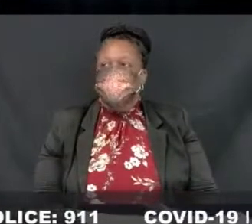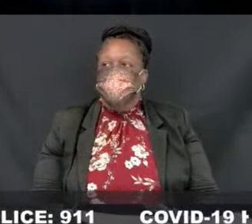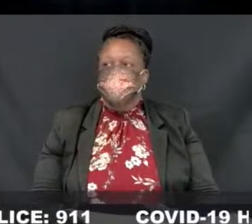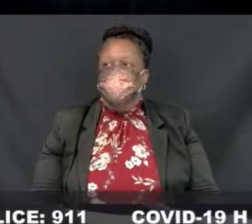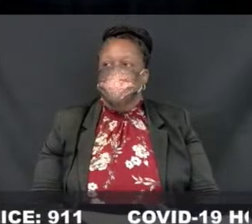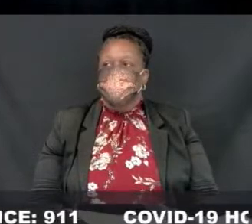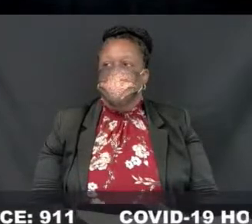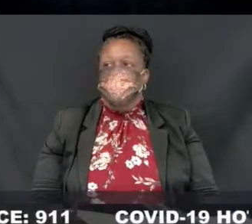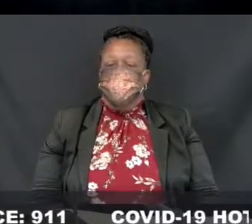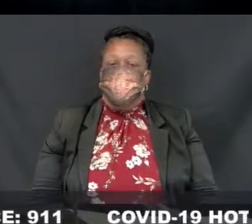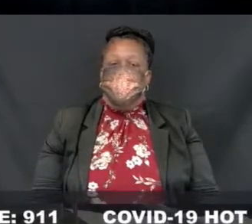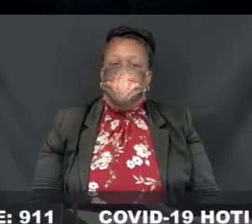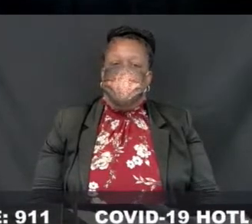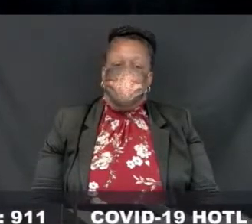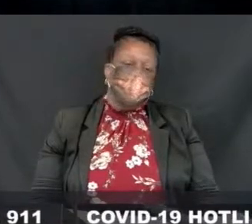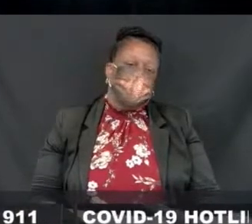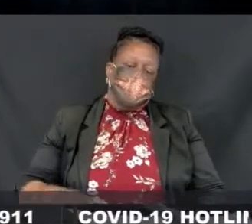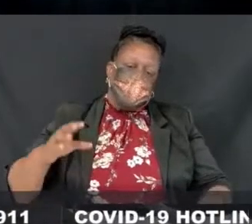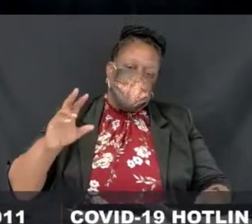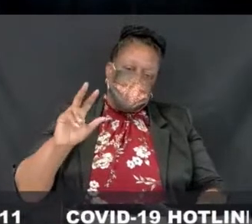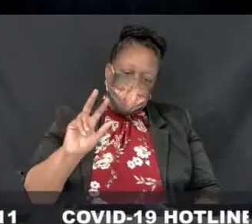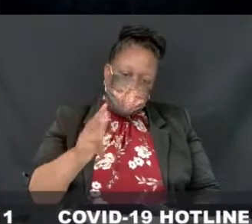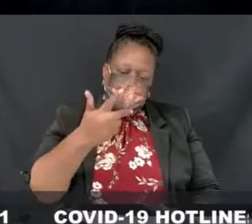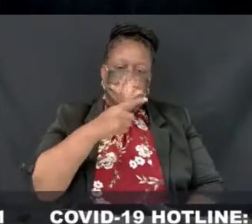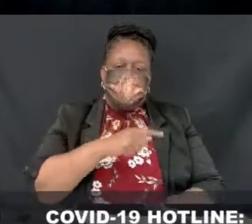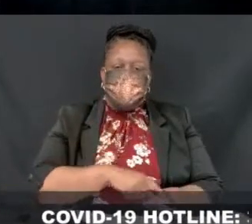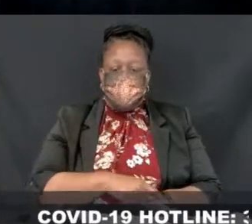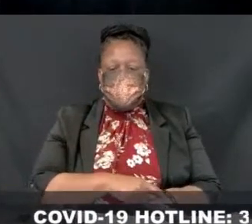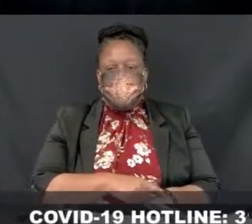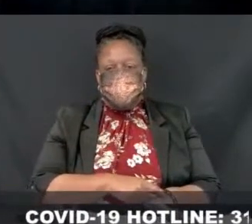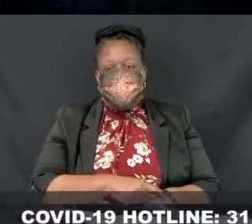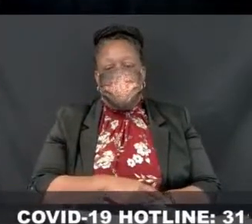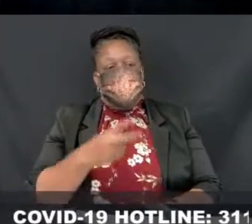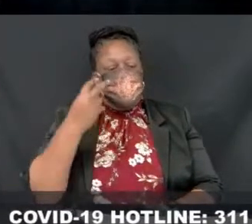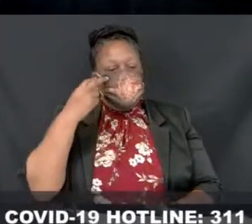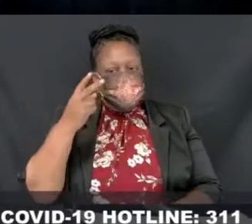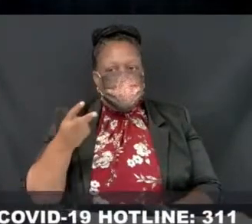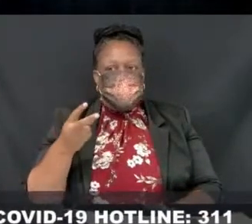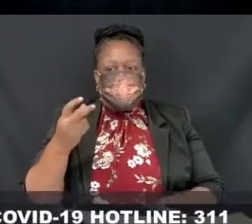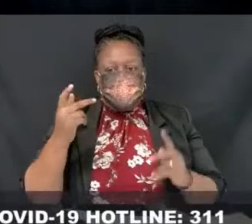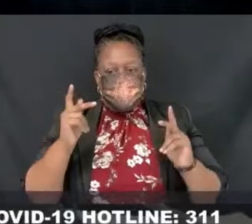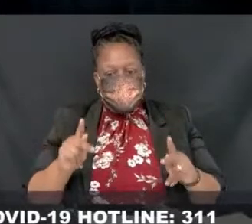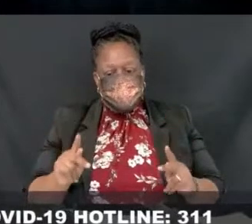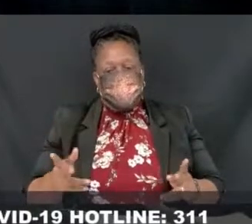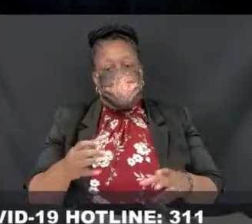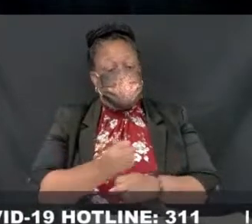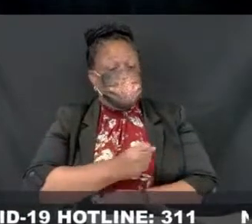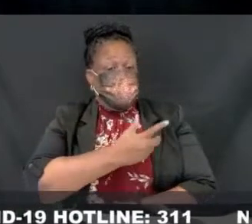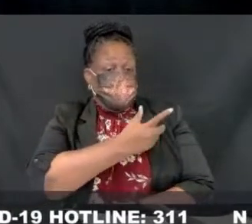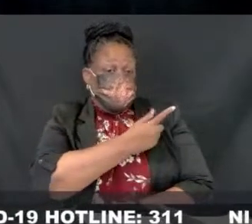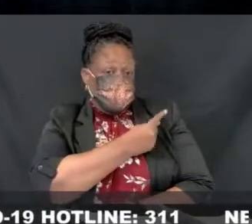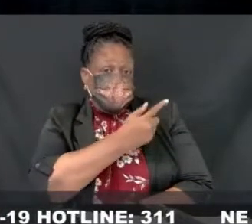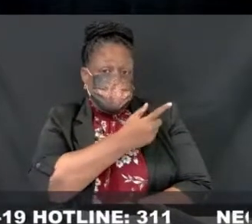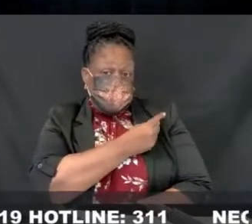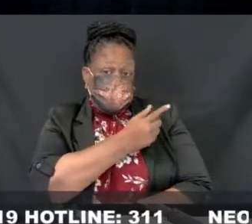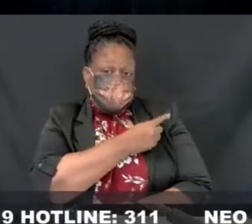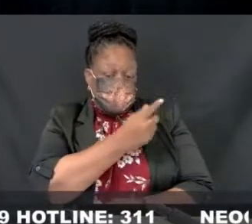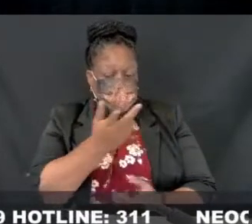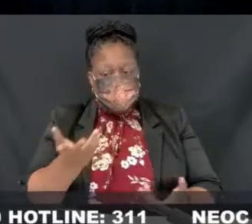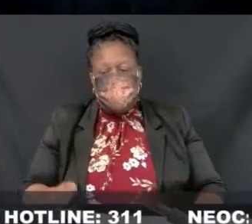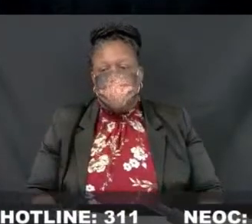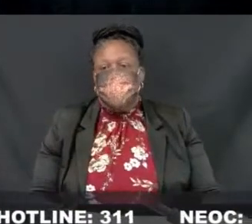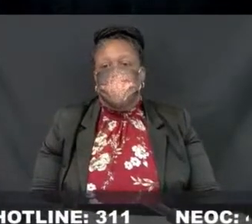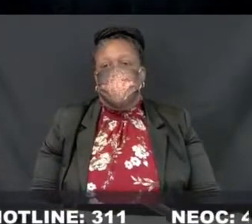schools started, the challenges in the reopening of the cruise and the hotel sector, you know, because everybody didn't like the